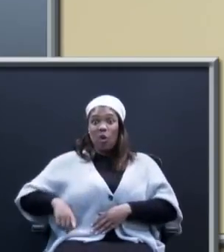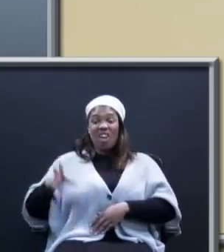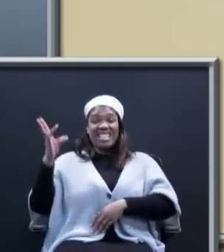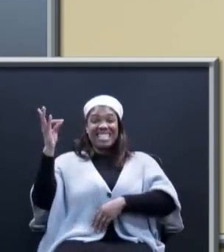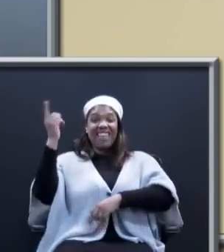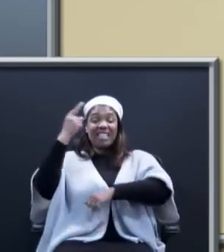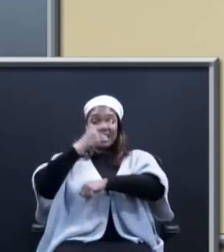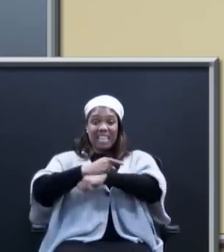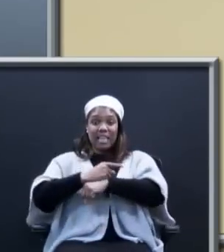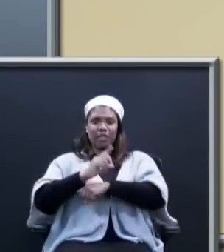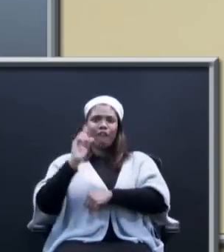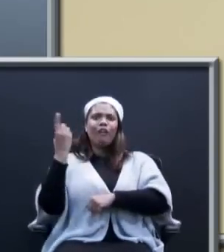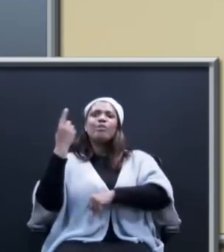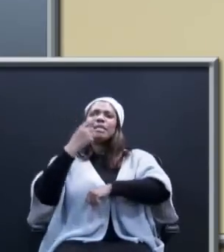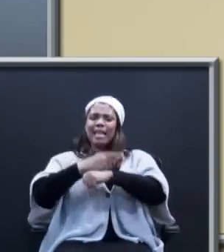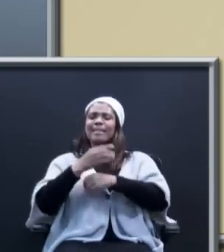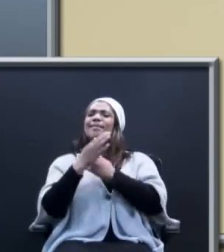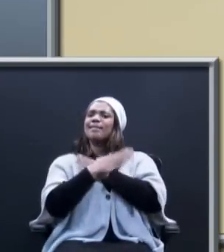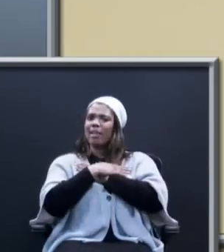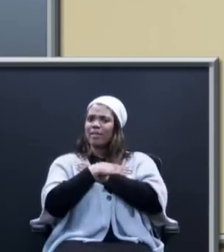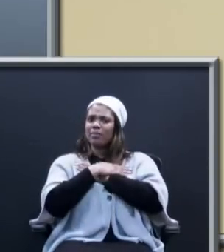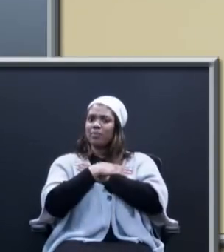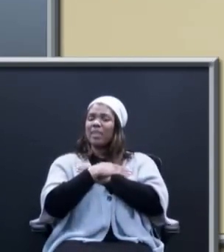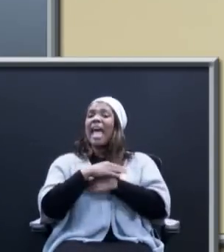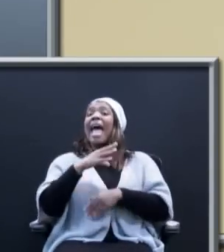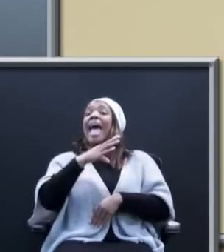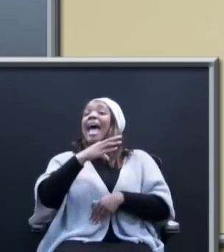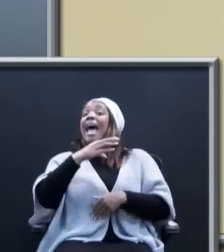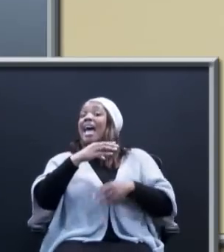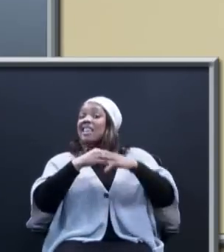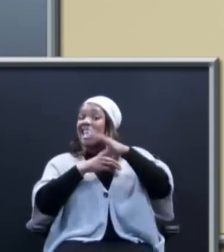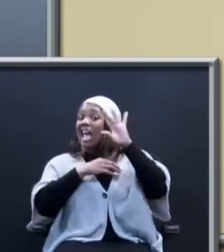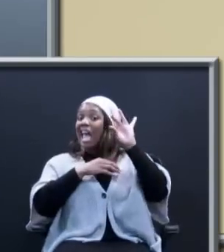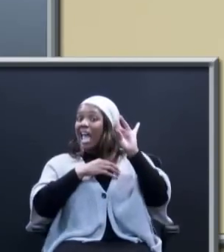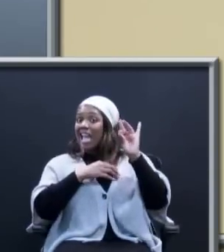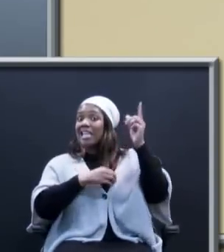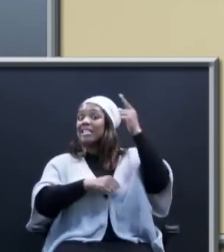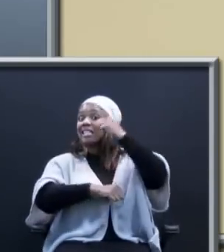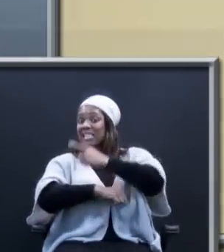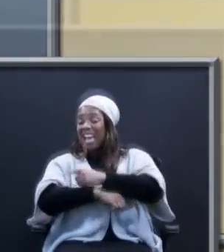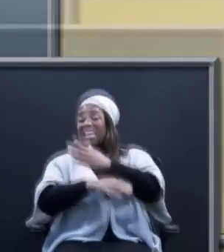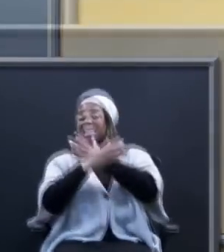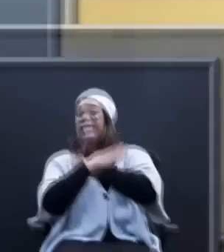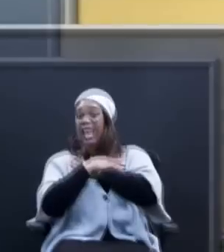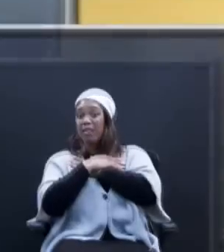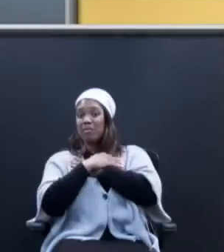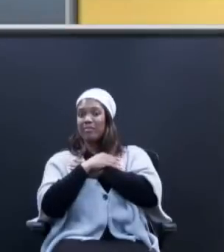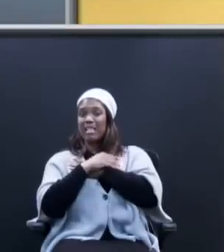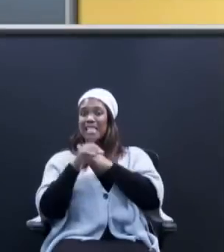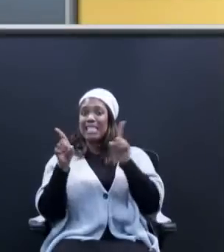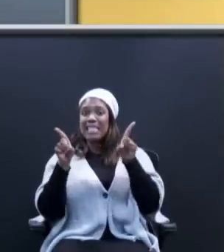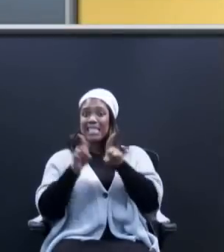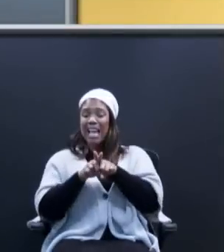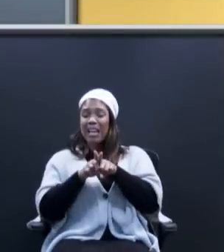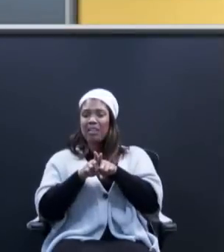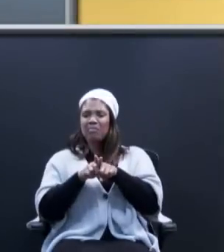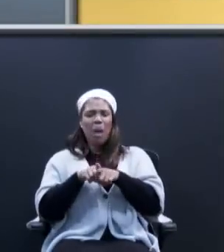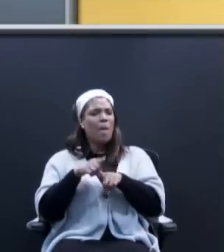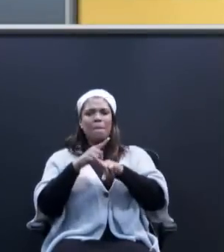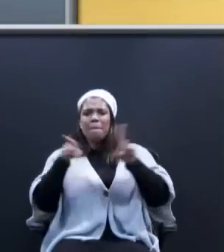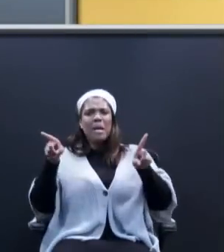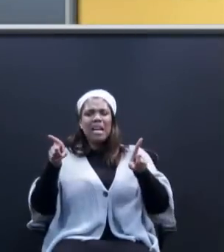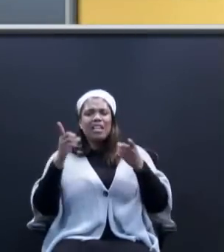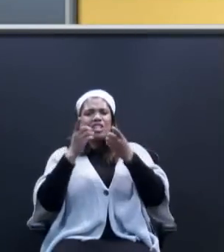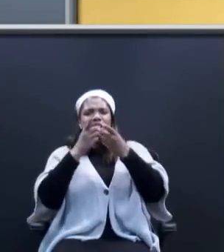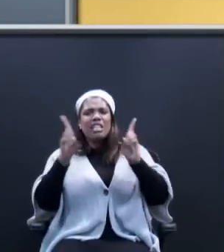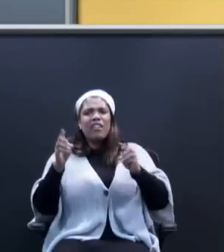first day shall be a Sabbath, and on the eighth day shall be a Sabbath. Now this can't be the same feast, because they keep telling you the Feast